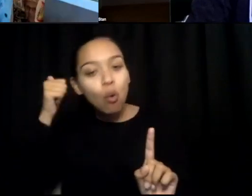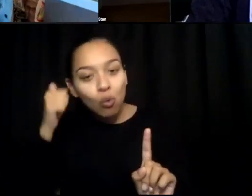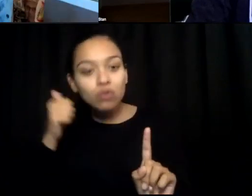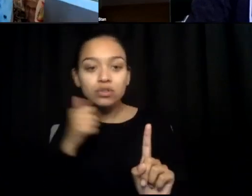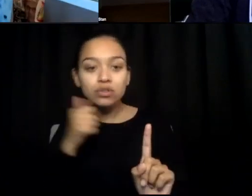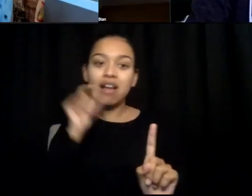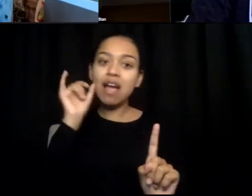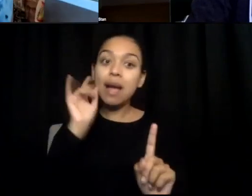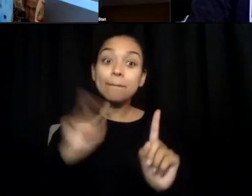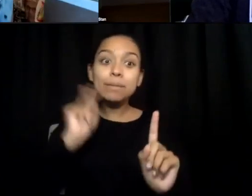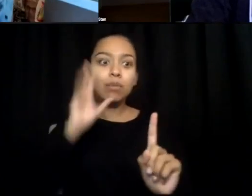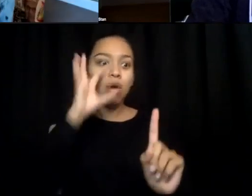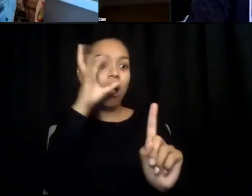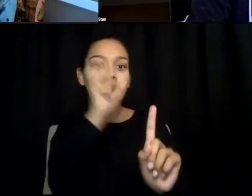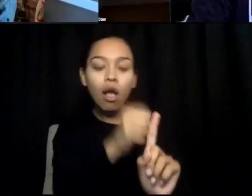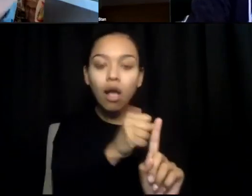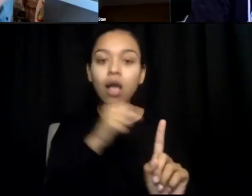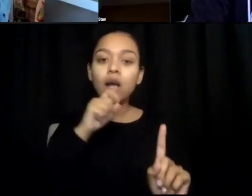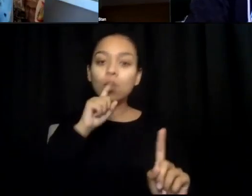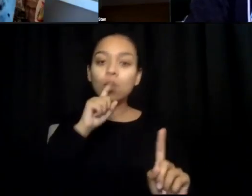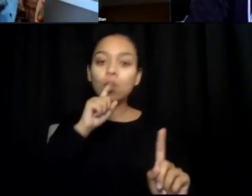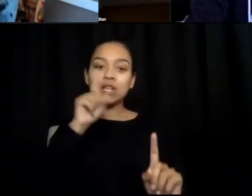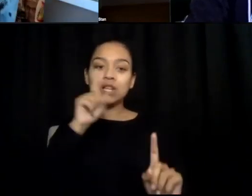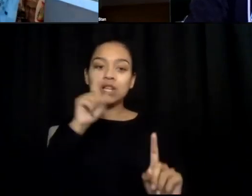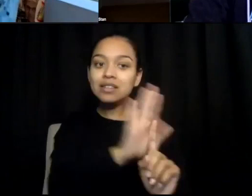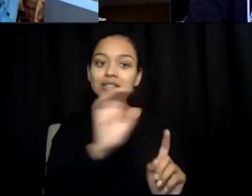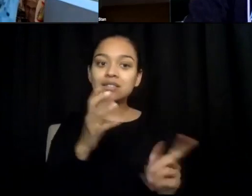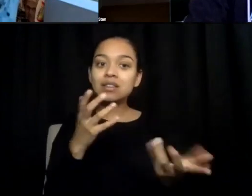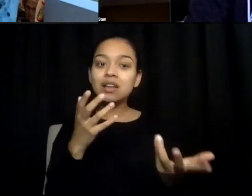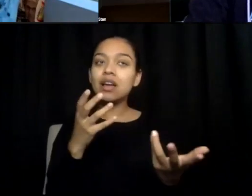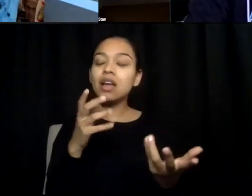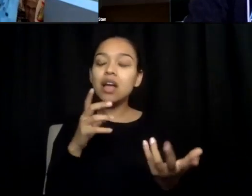people are writing in about. So it boggles my mind